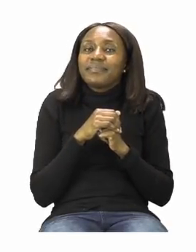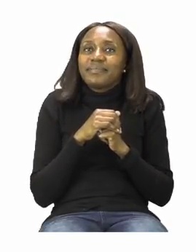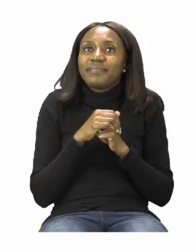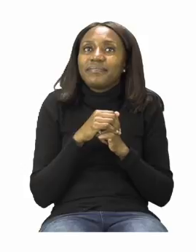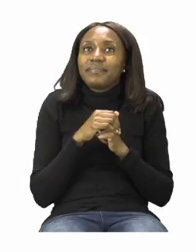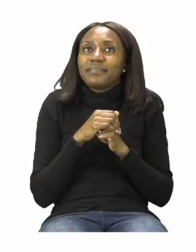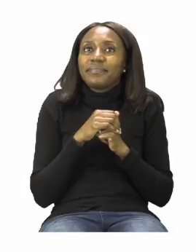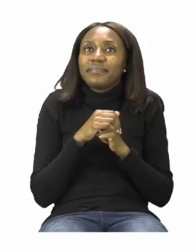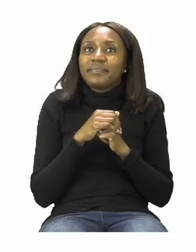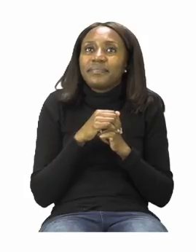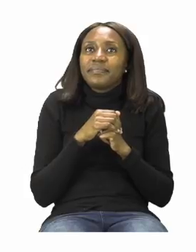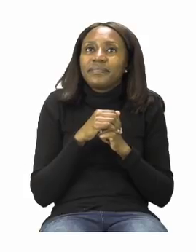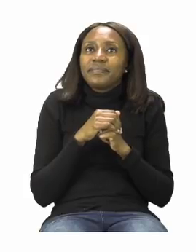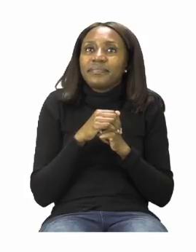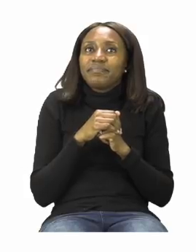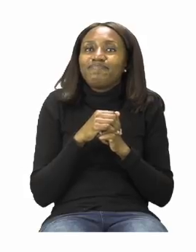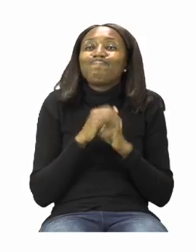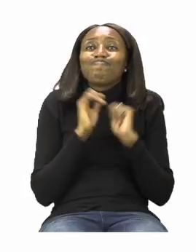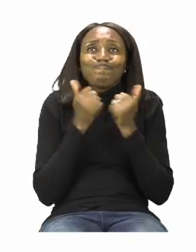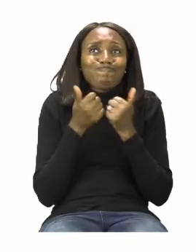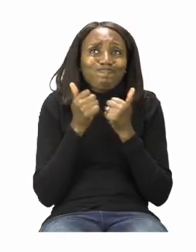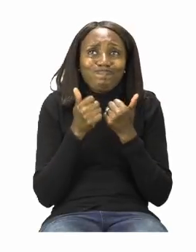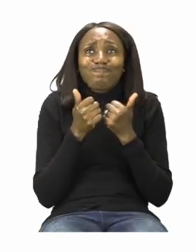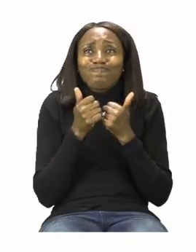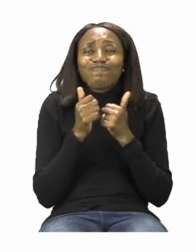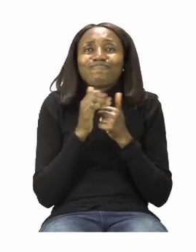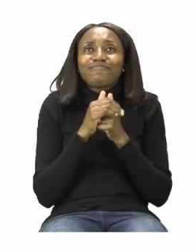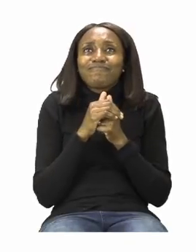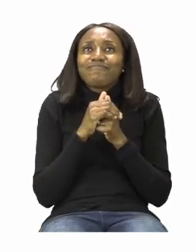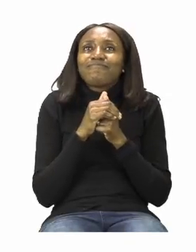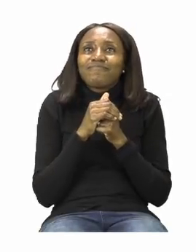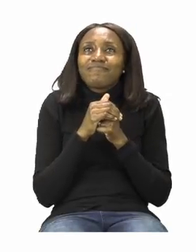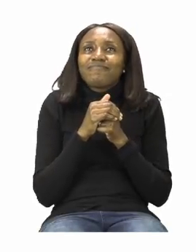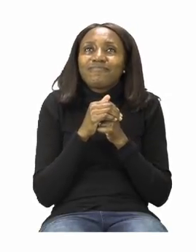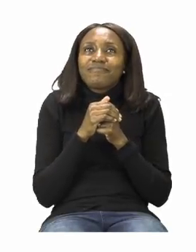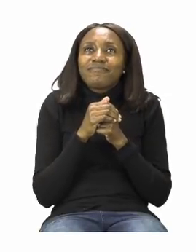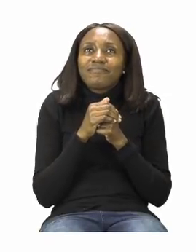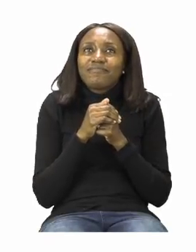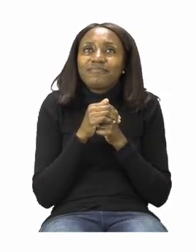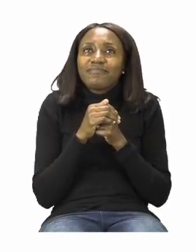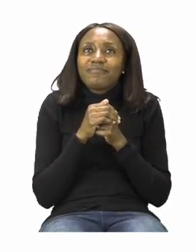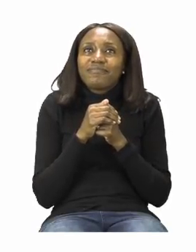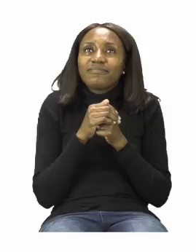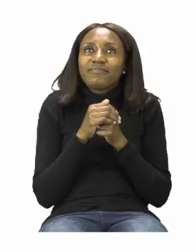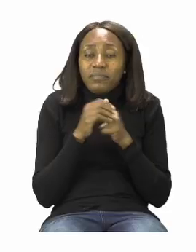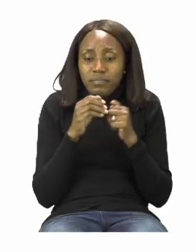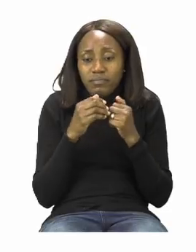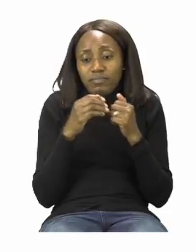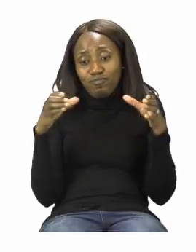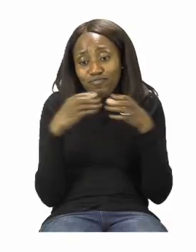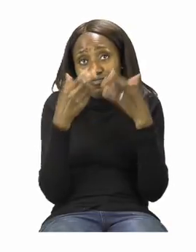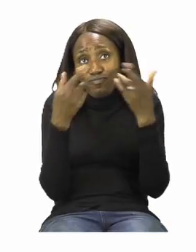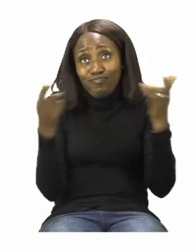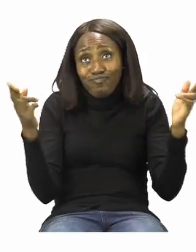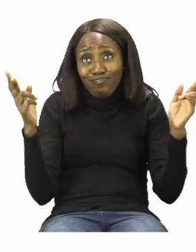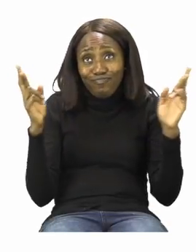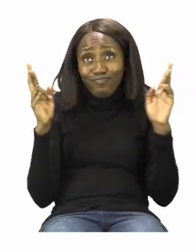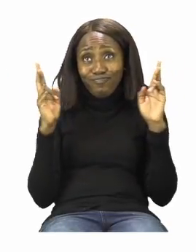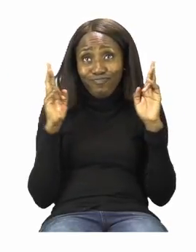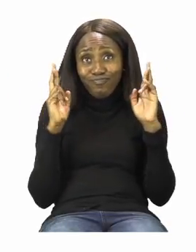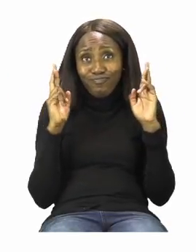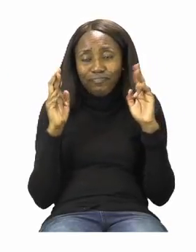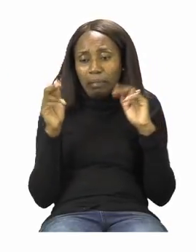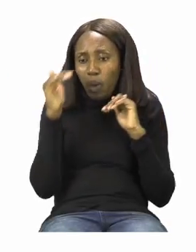Orange. Well done. Now, in our classroom, we're going to be looking for